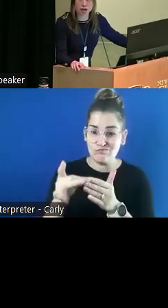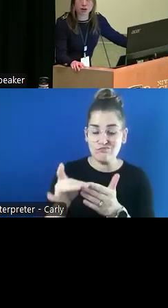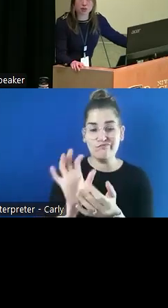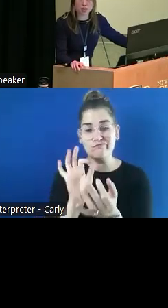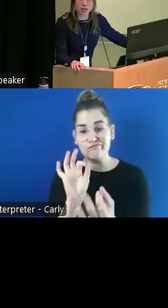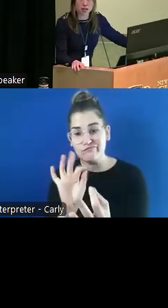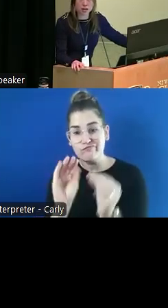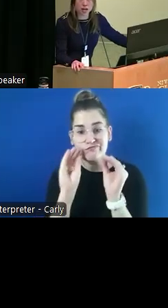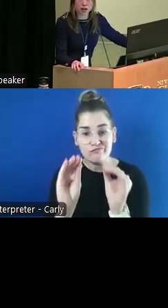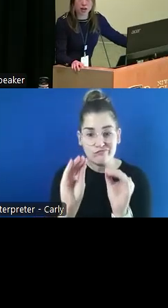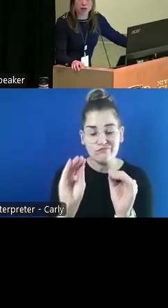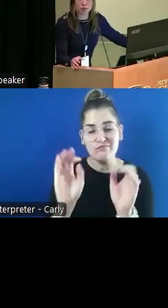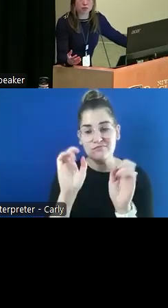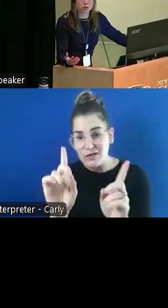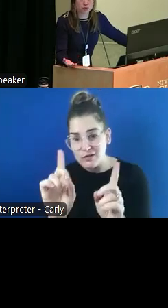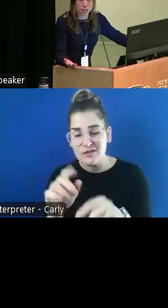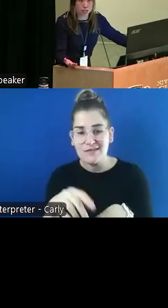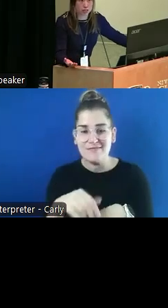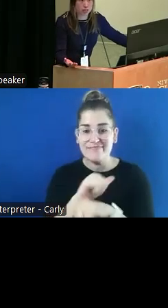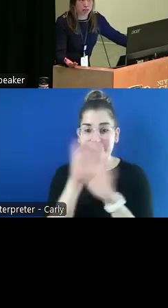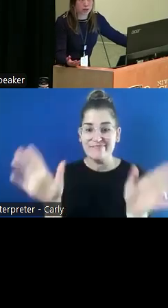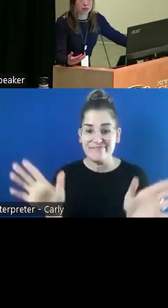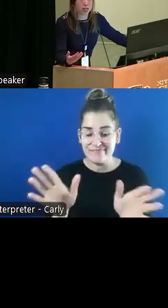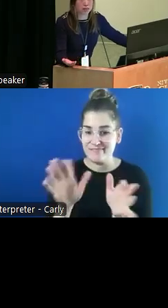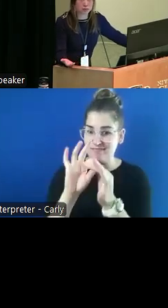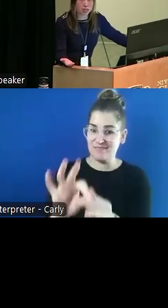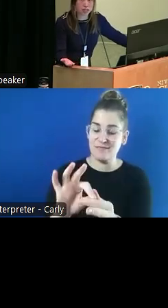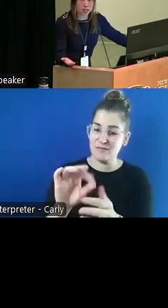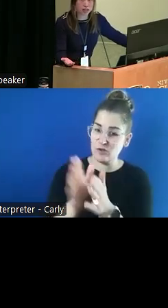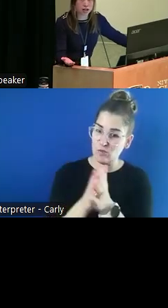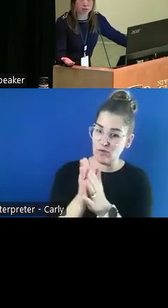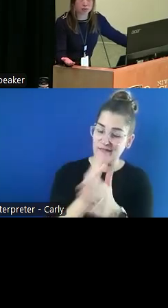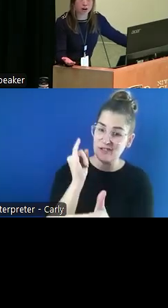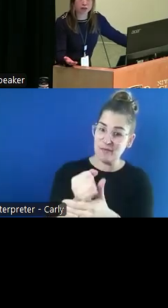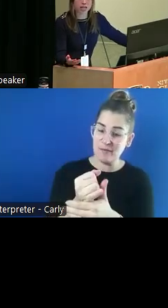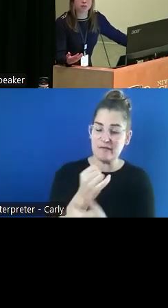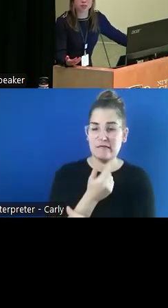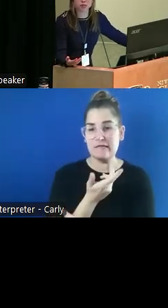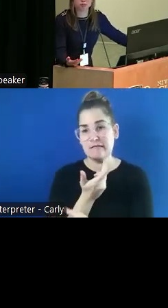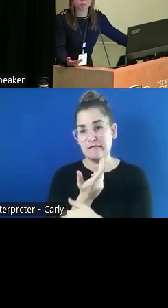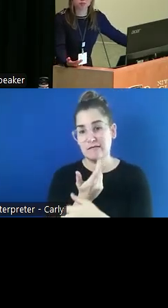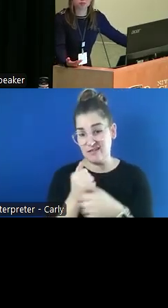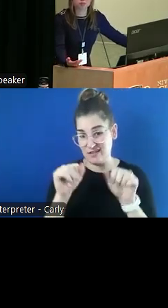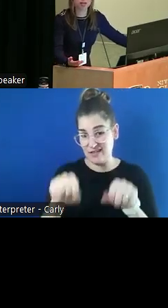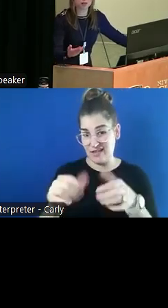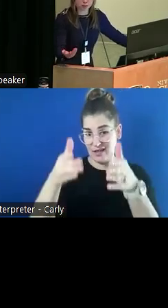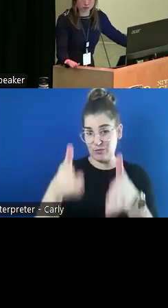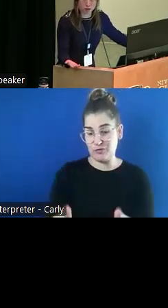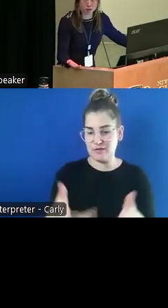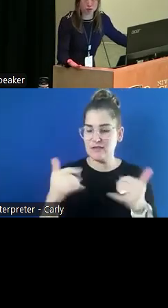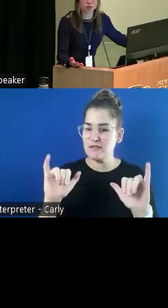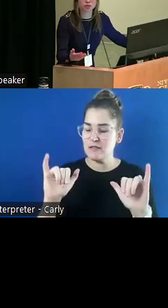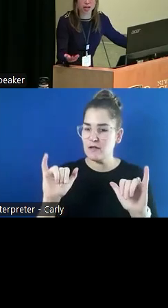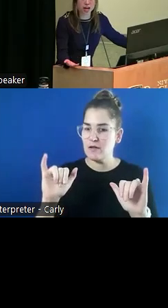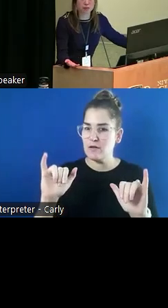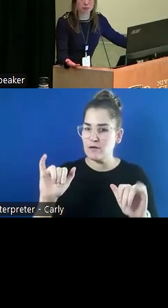of how motivation impairments come to be. Are they able to pick up their